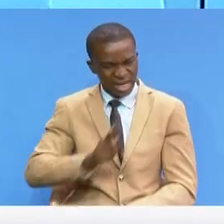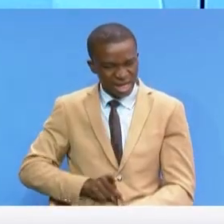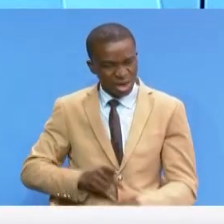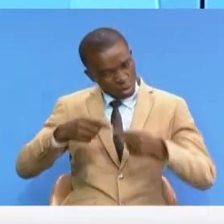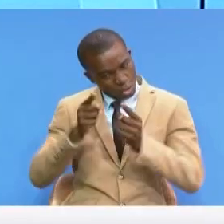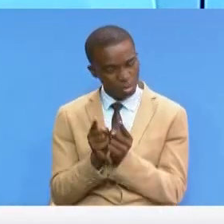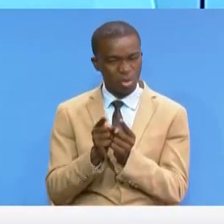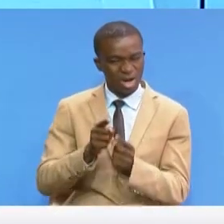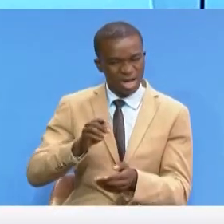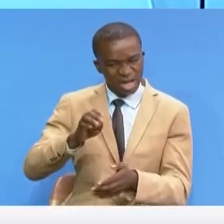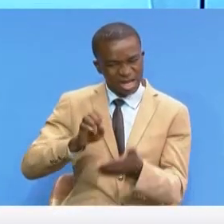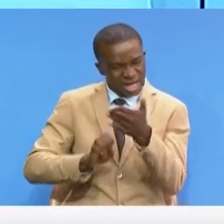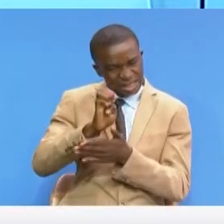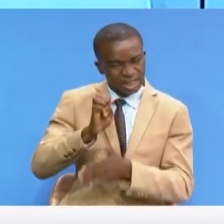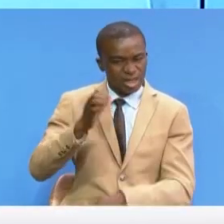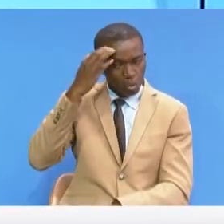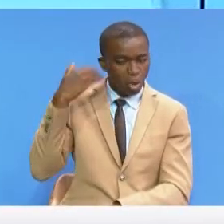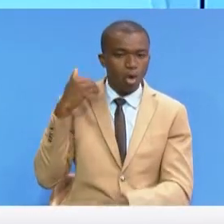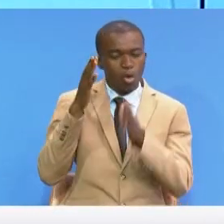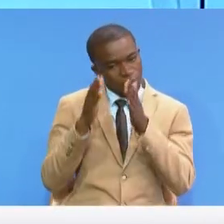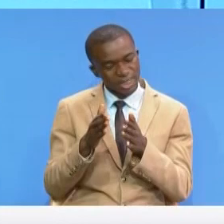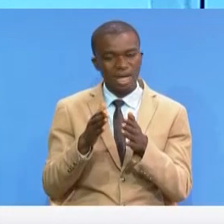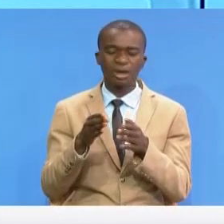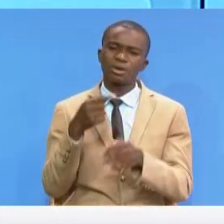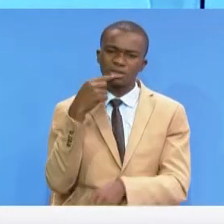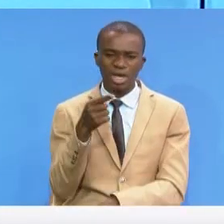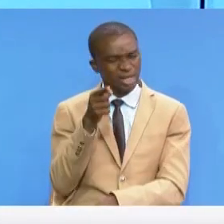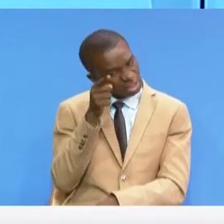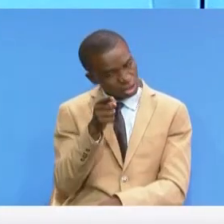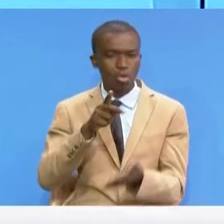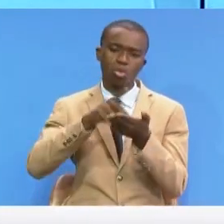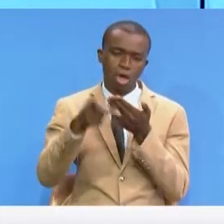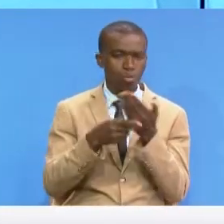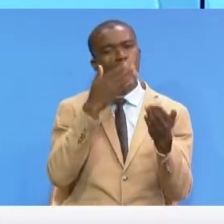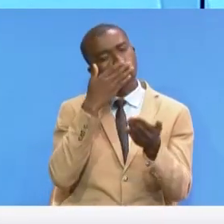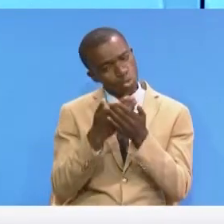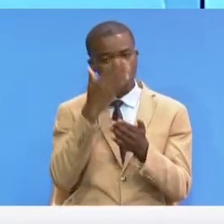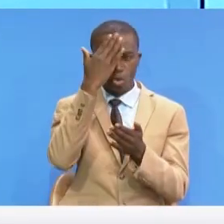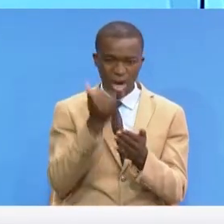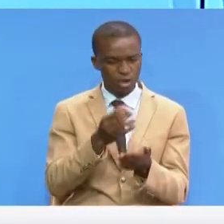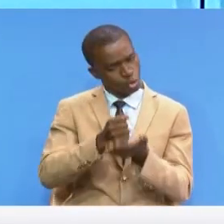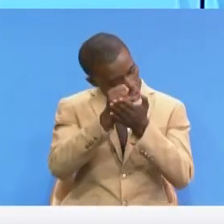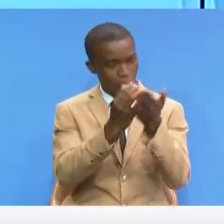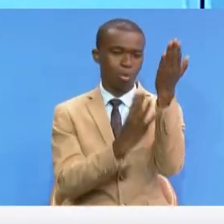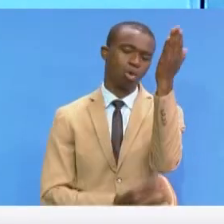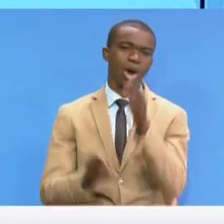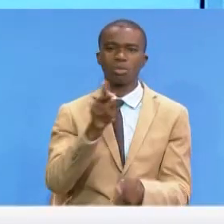Officer Pravin Kumar Patel acknowledged the burden to cushion the needs of vulnerable